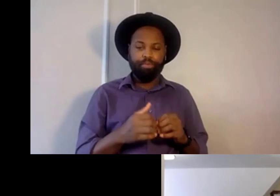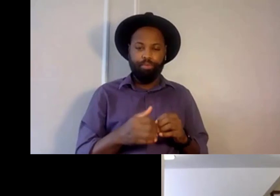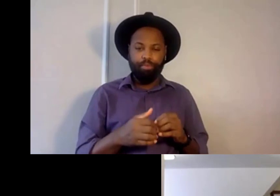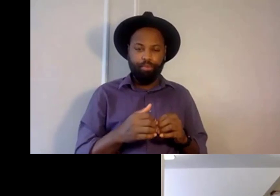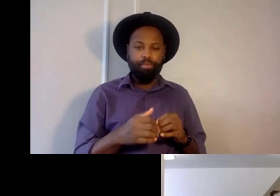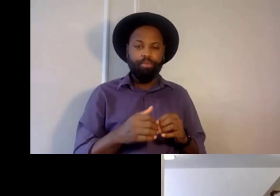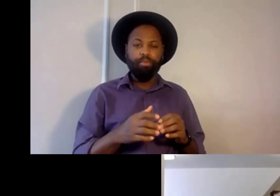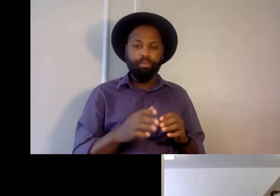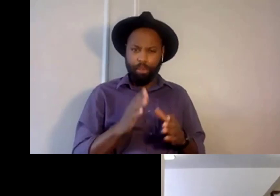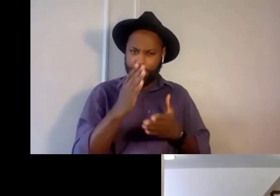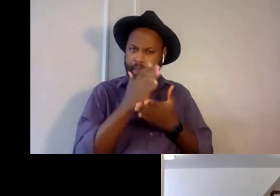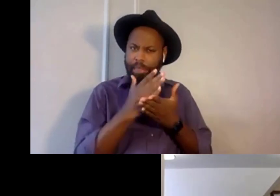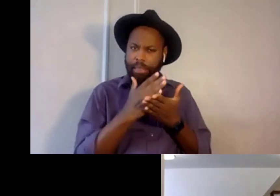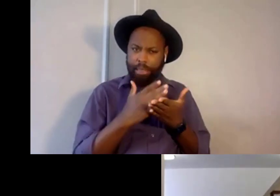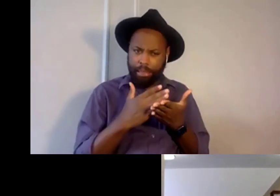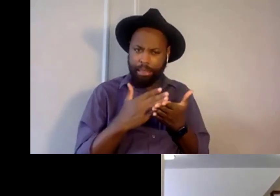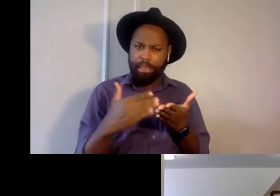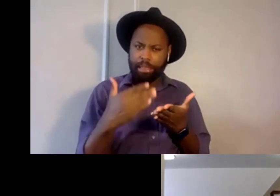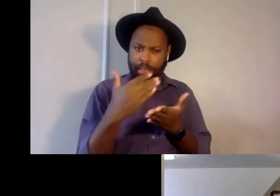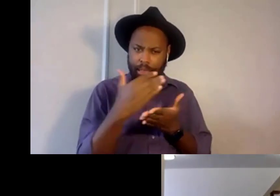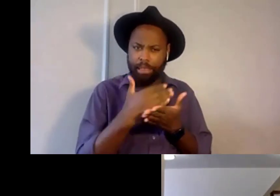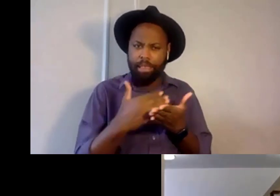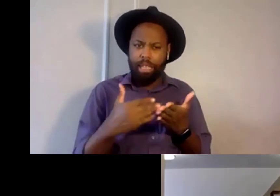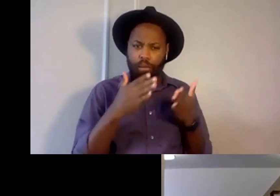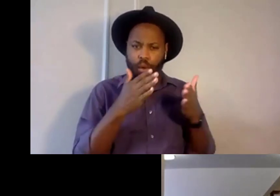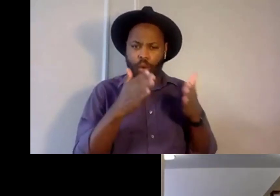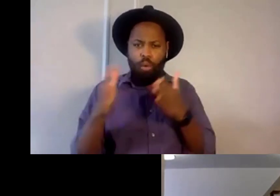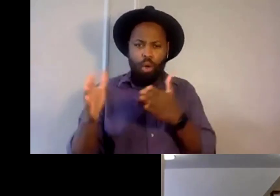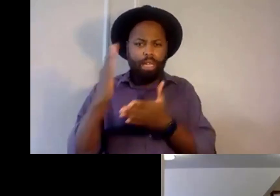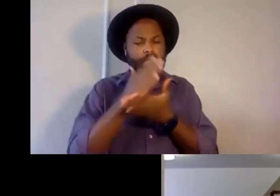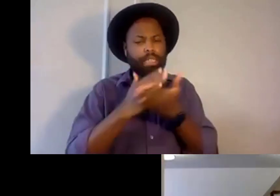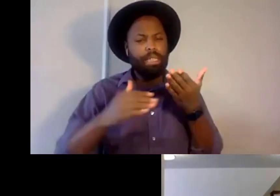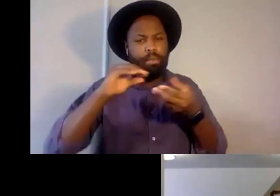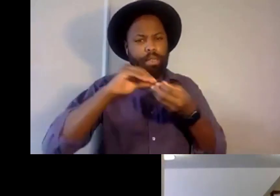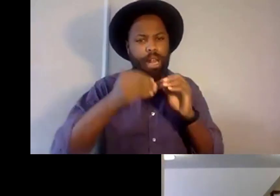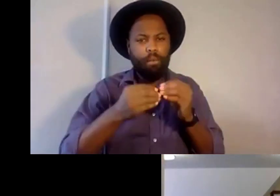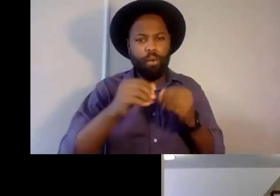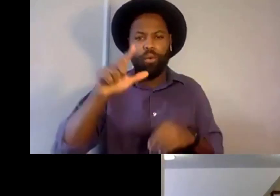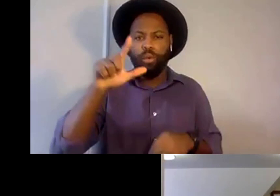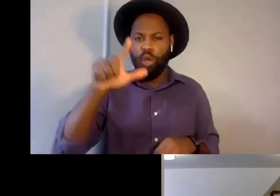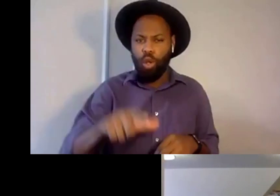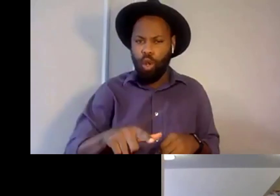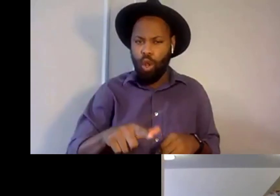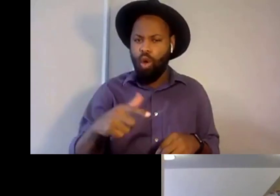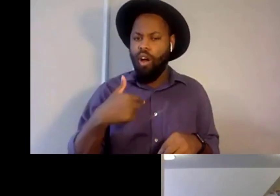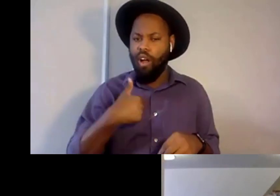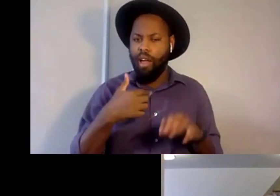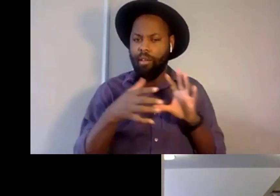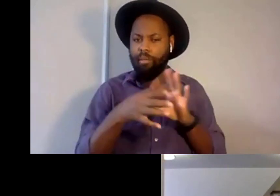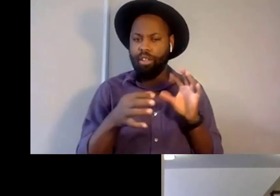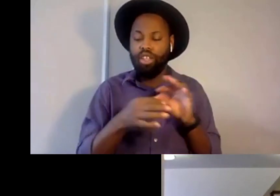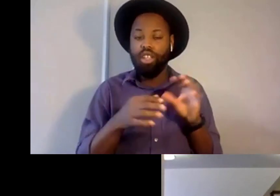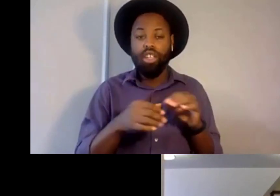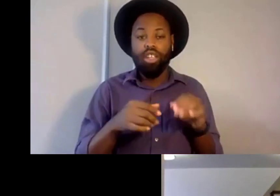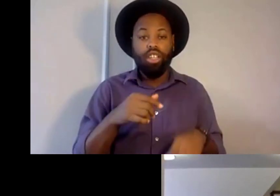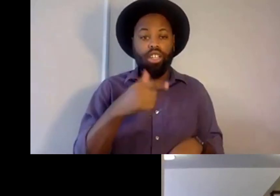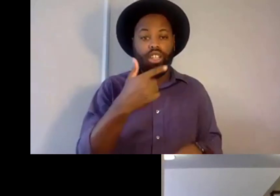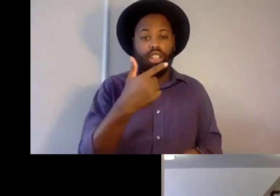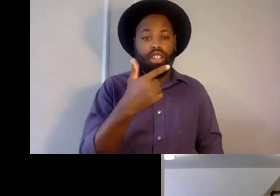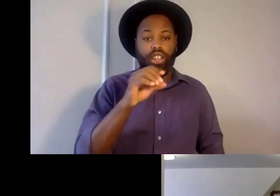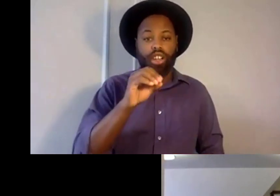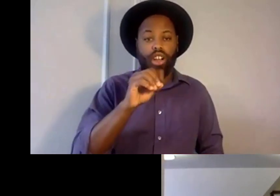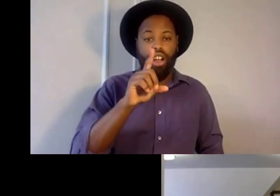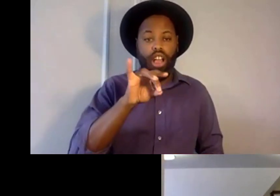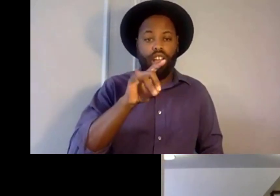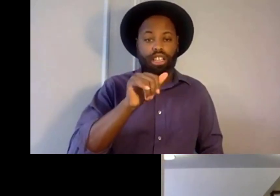in some ways, I mentioned that some of the numbers were so low. I think the Golisano Institute for